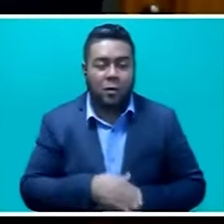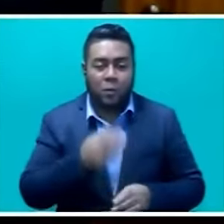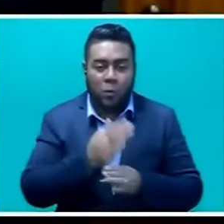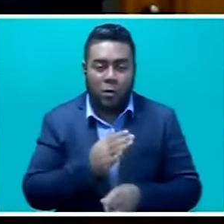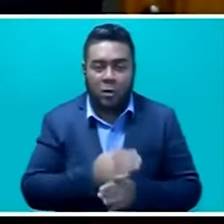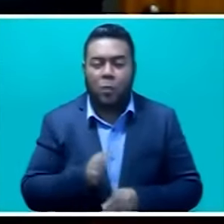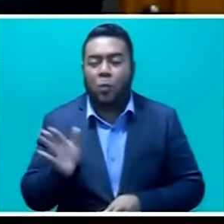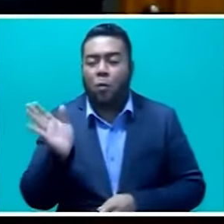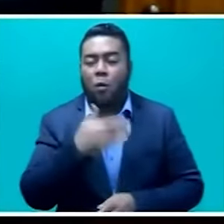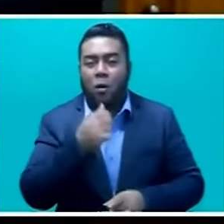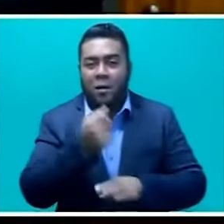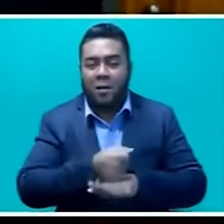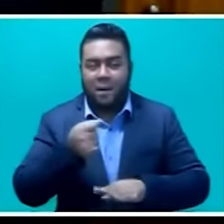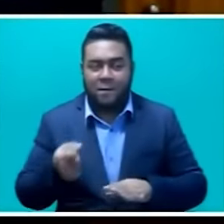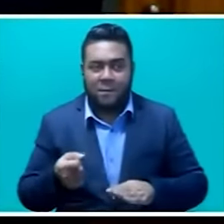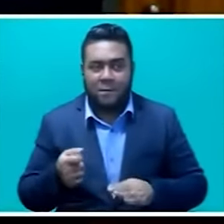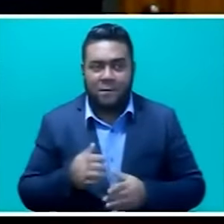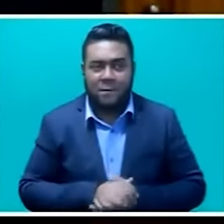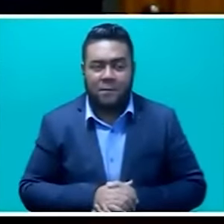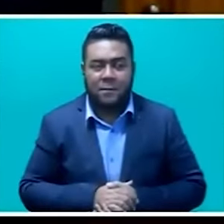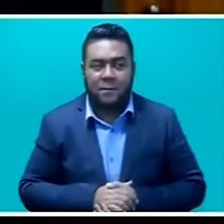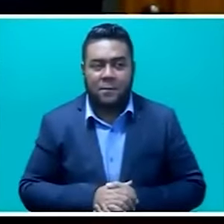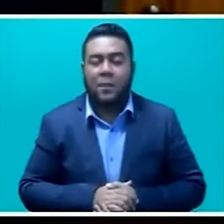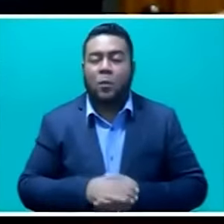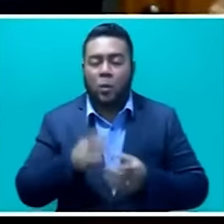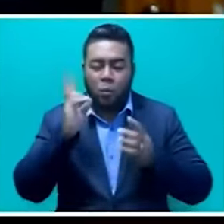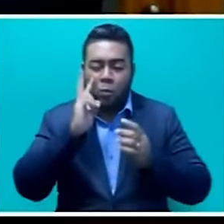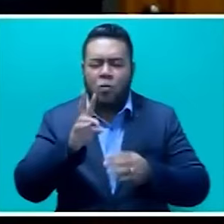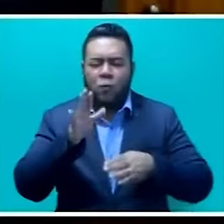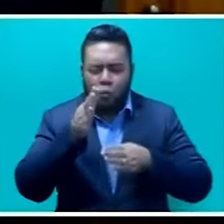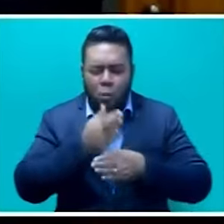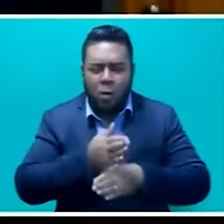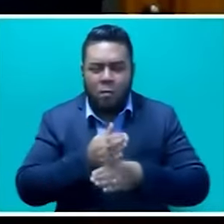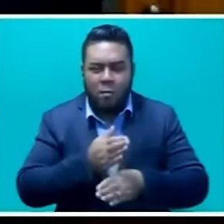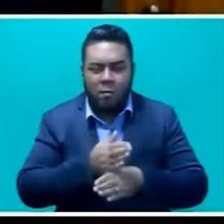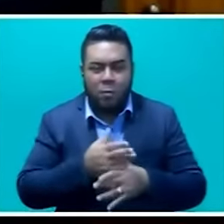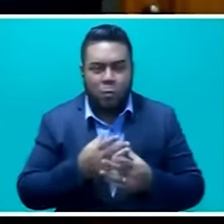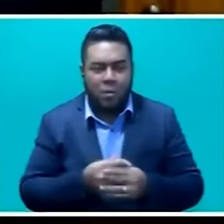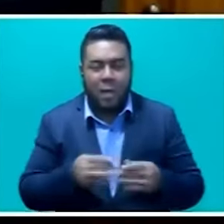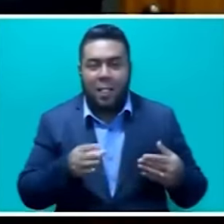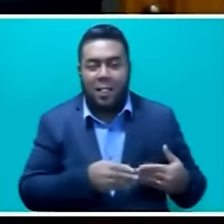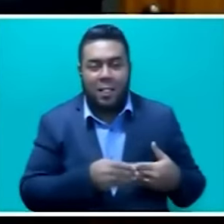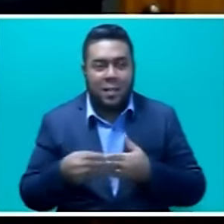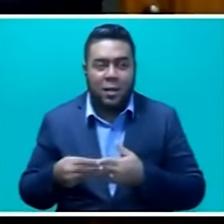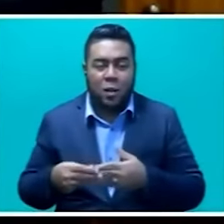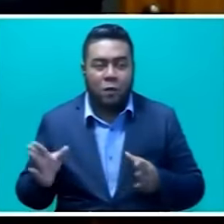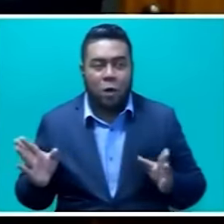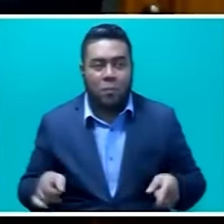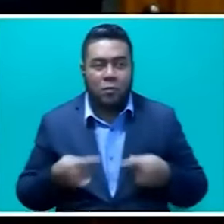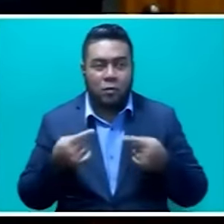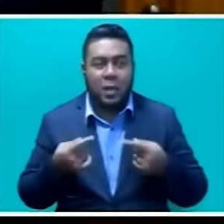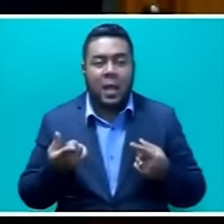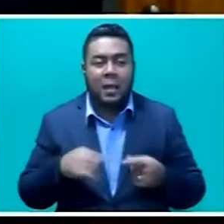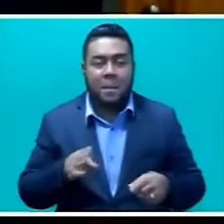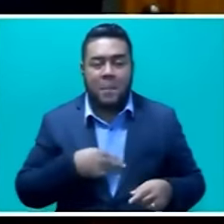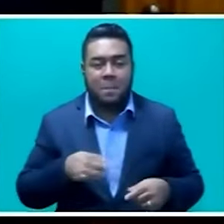with all government agencies. We are looking forward to working with Leader of Opposition and Opposition Caucus, and of course